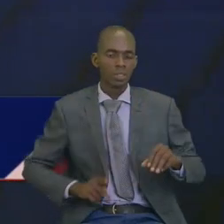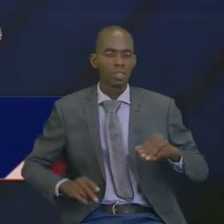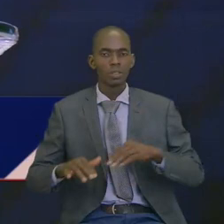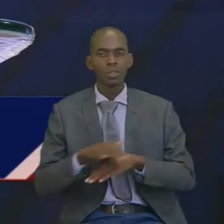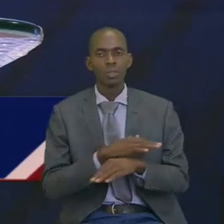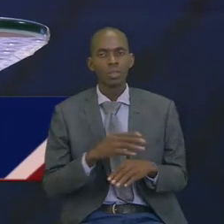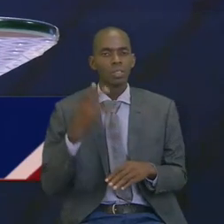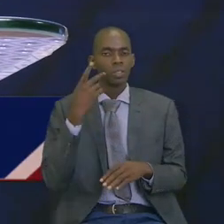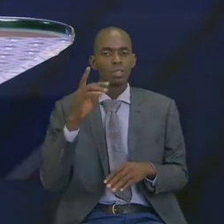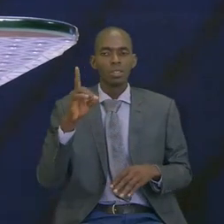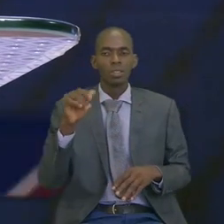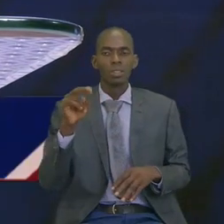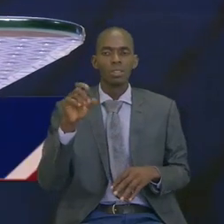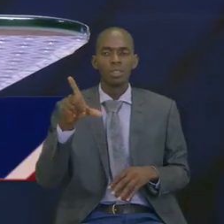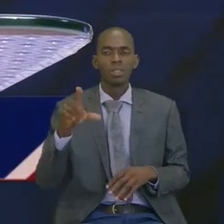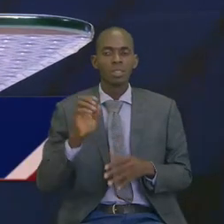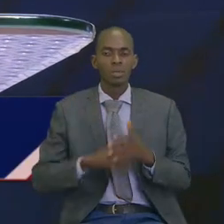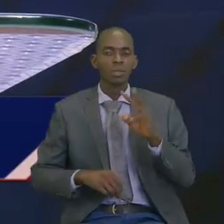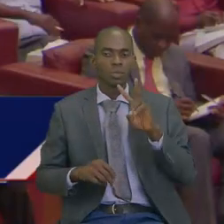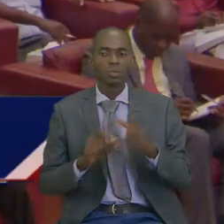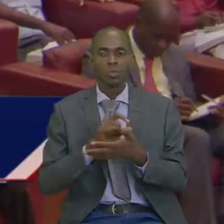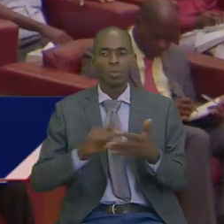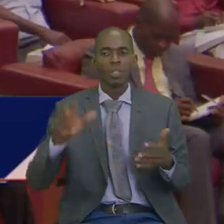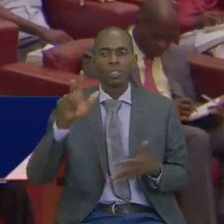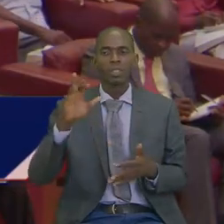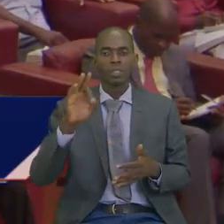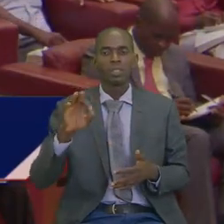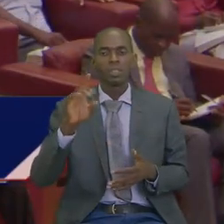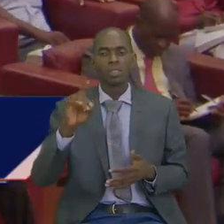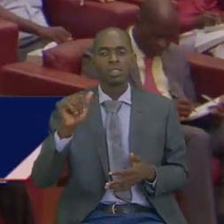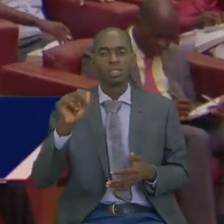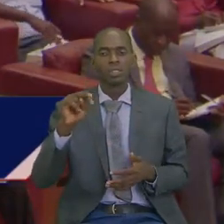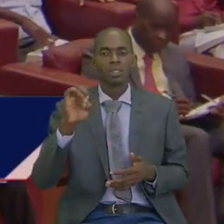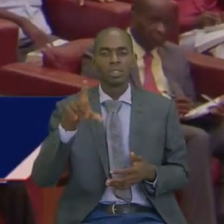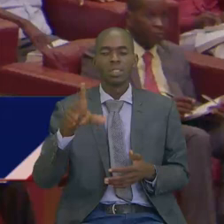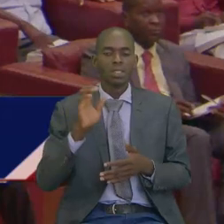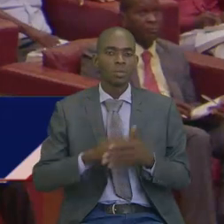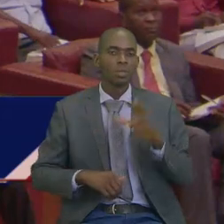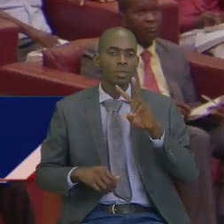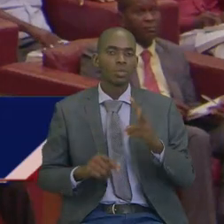kingdoms. Daniel chapter 2, we're looking at verse 39.